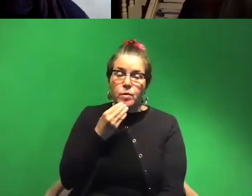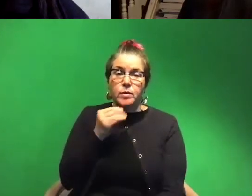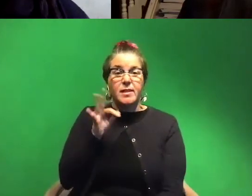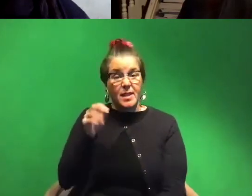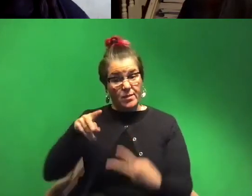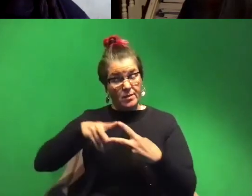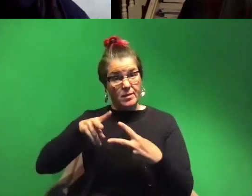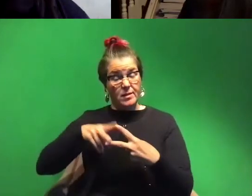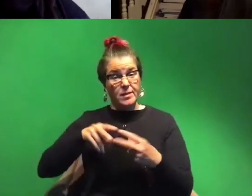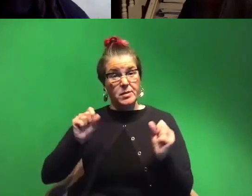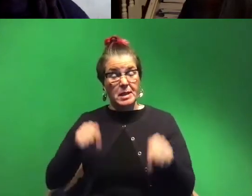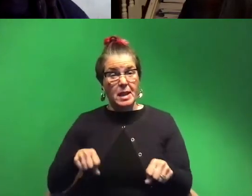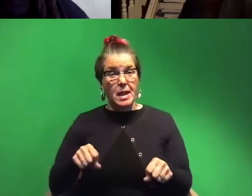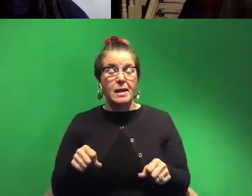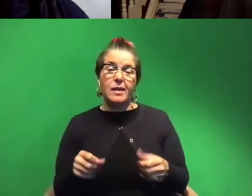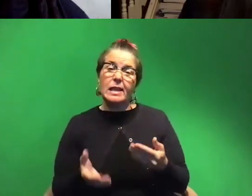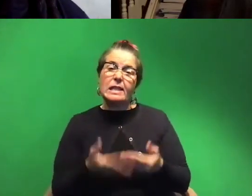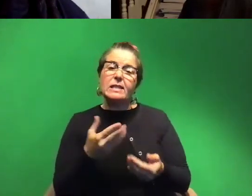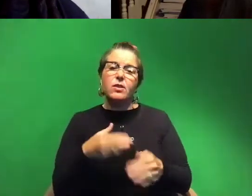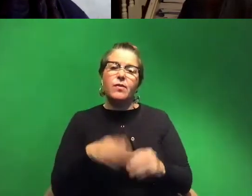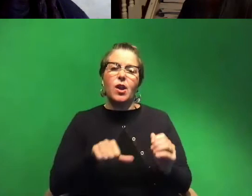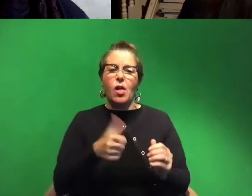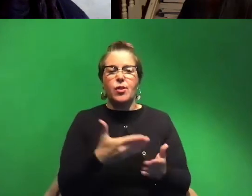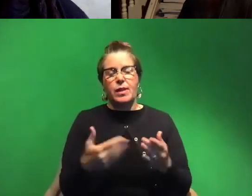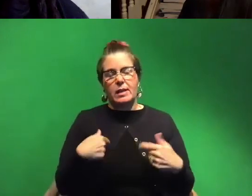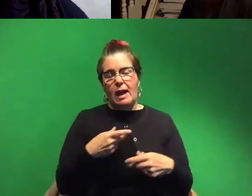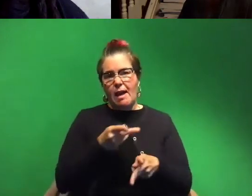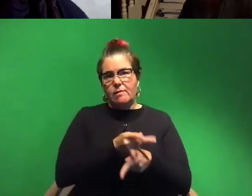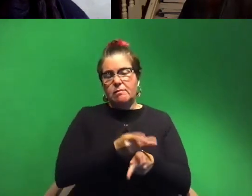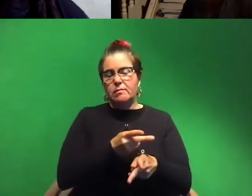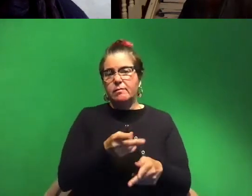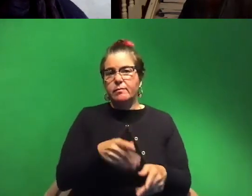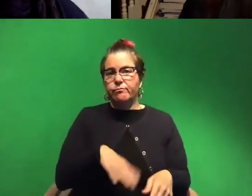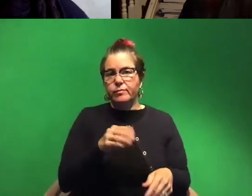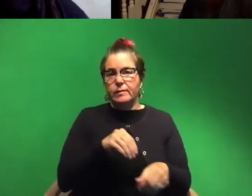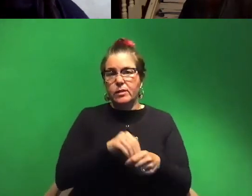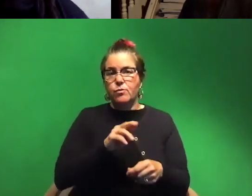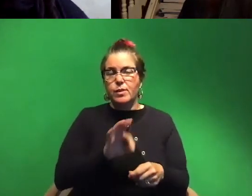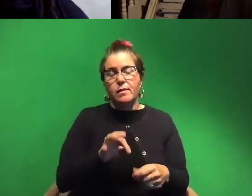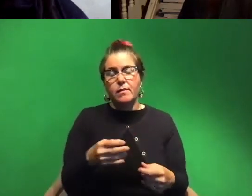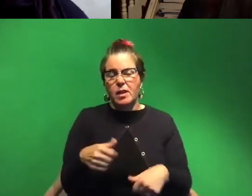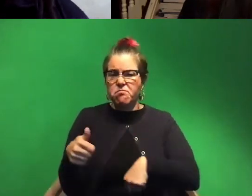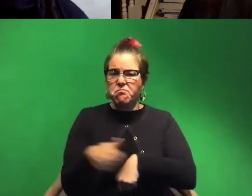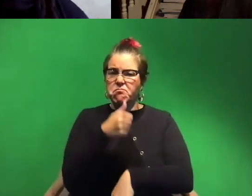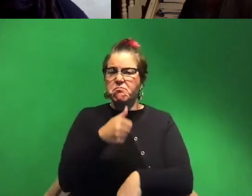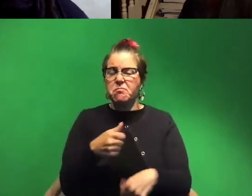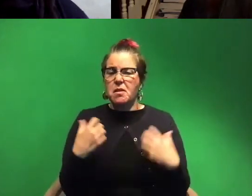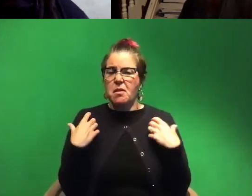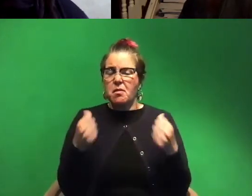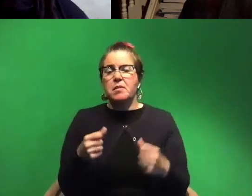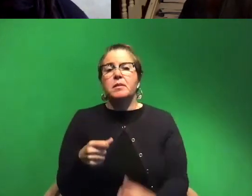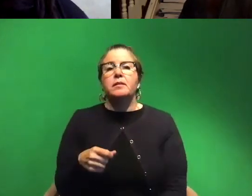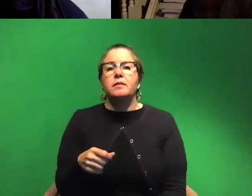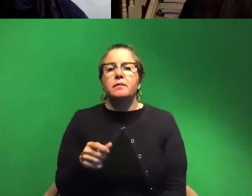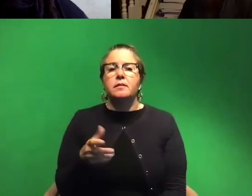things, they're actually easier than other things I've kept in a reef aquarium. They're pretty hardy. They seem pretty good with a lot